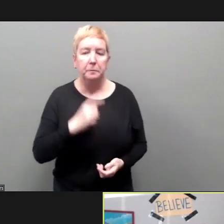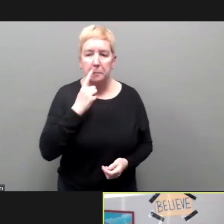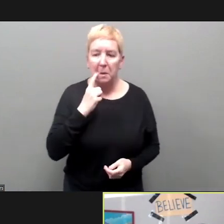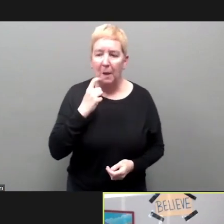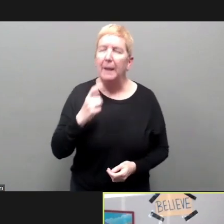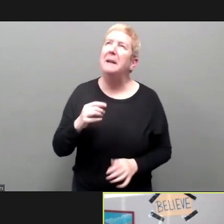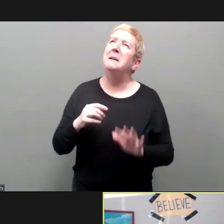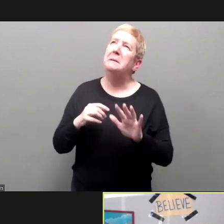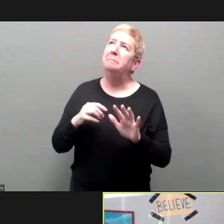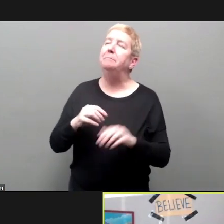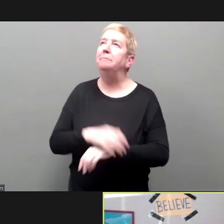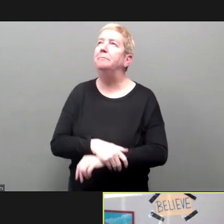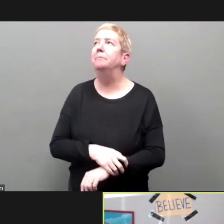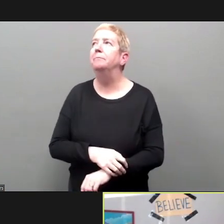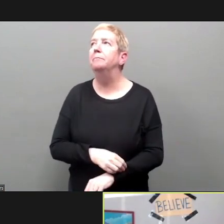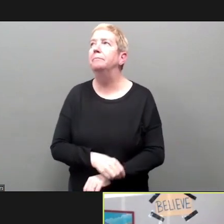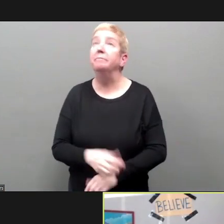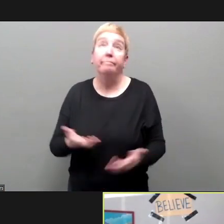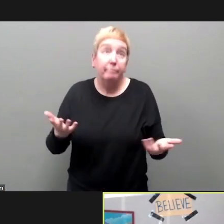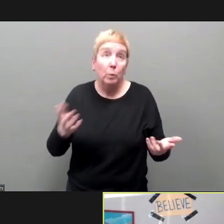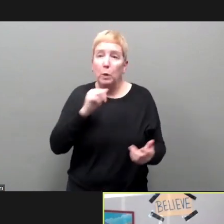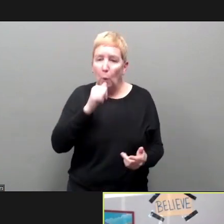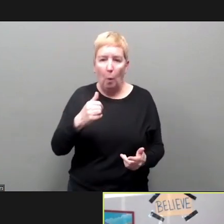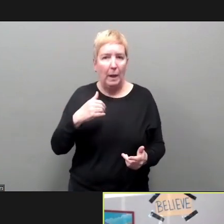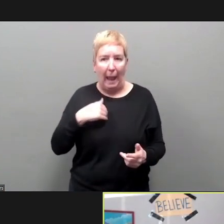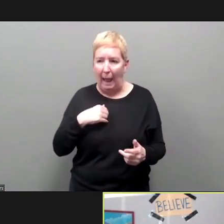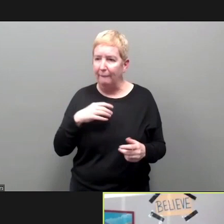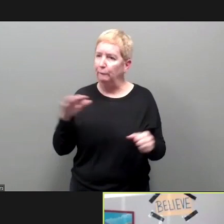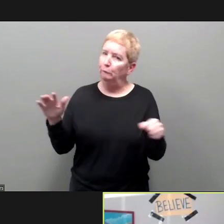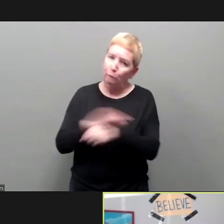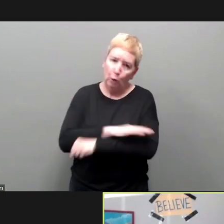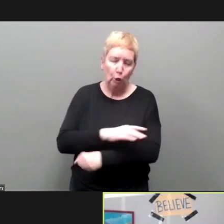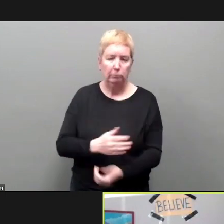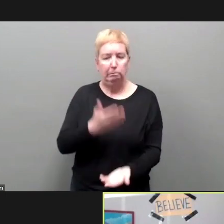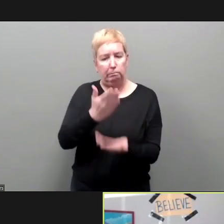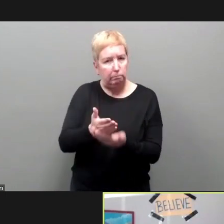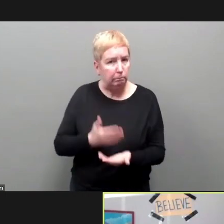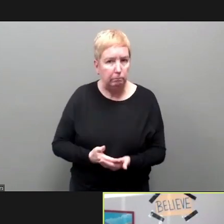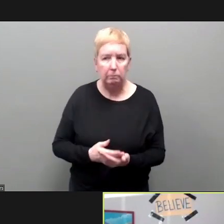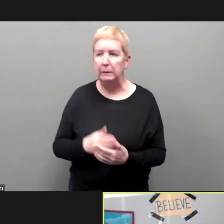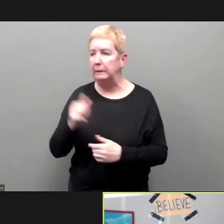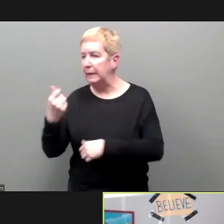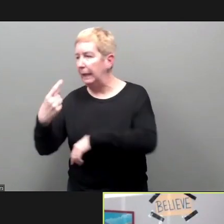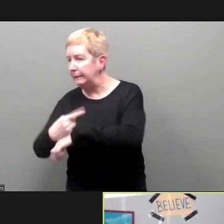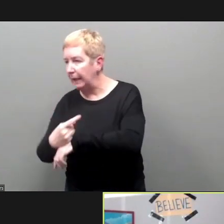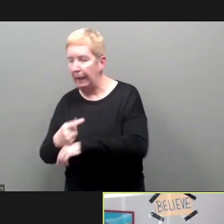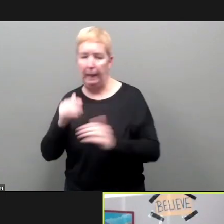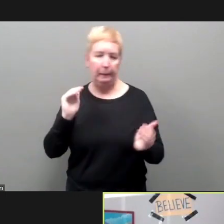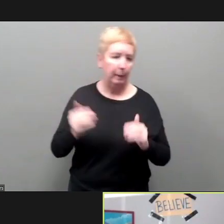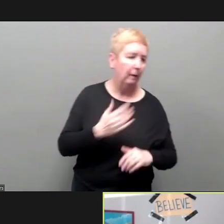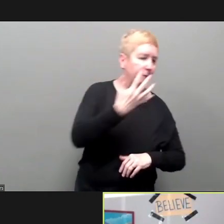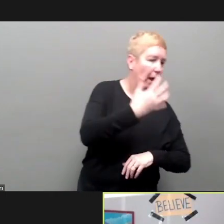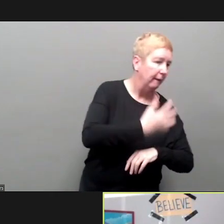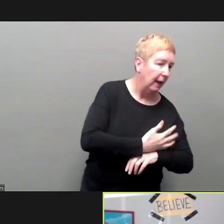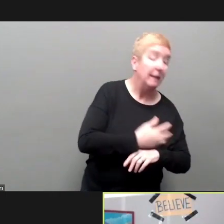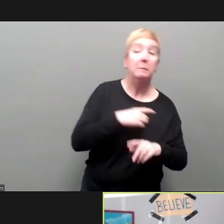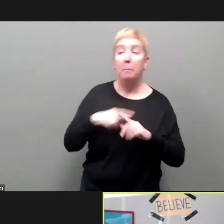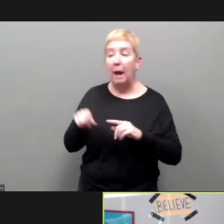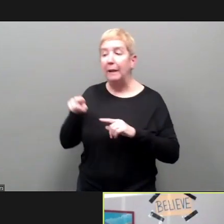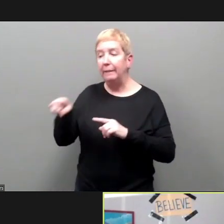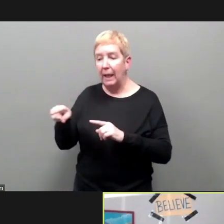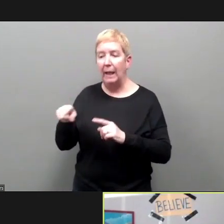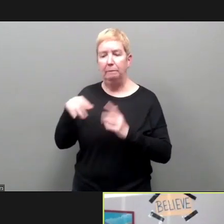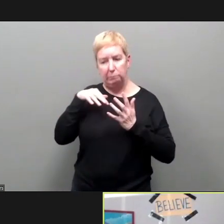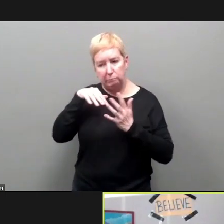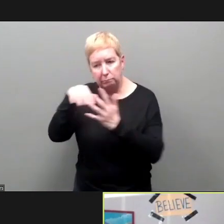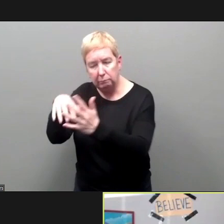not fully, we don't have the evidence that we can do a 10-day versus a 5-day, but they did look at a lot of the evidence regarding transmission